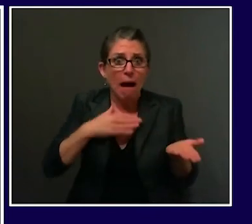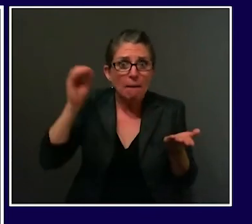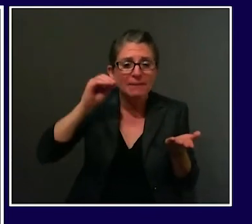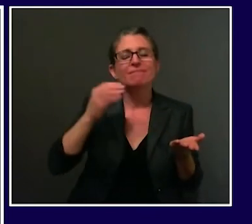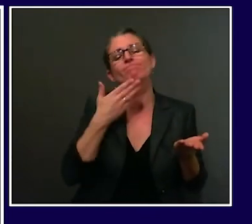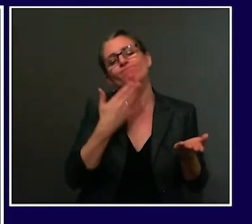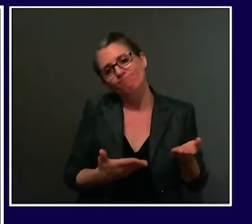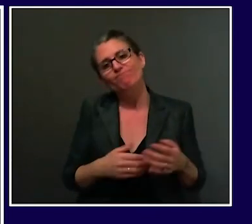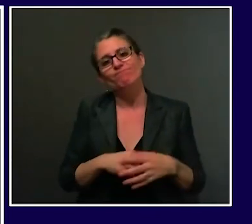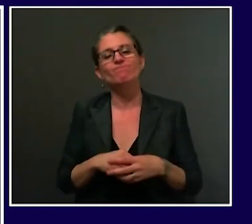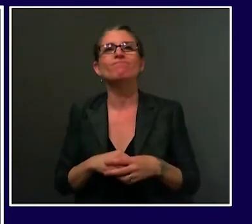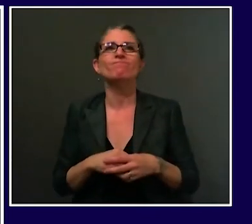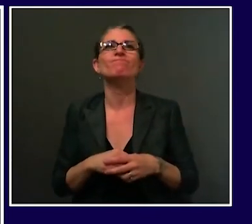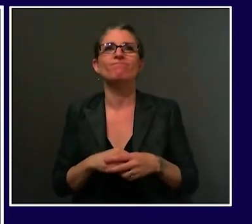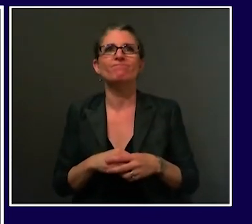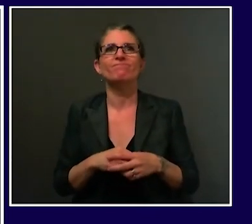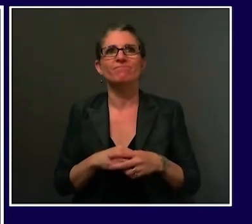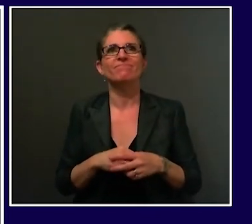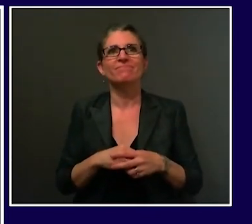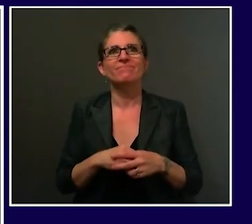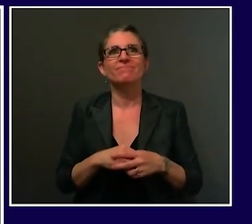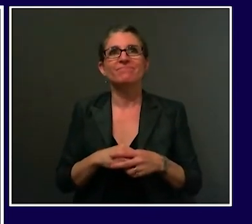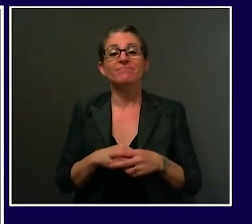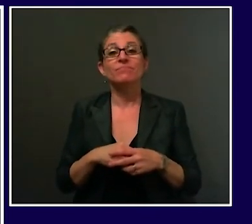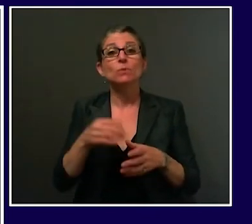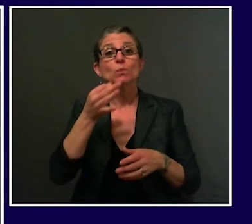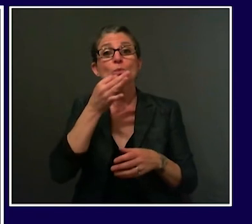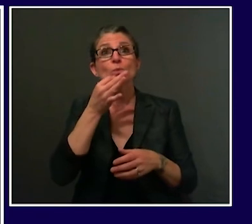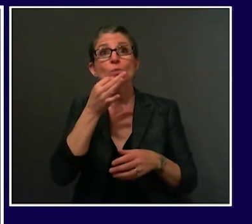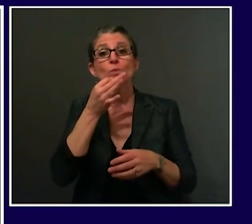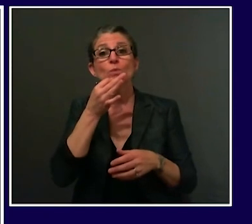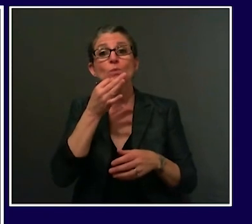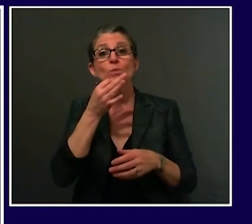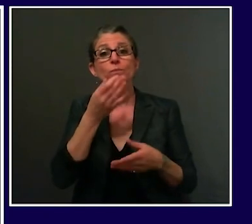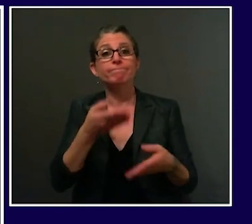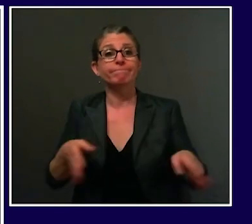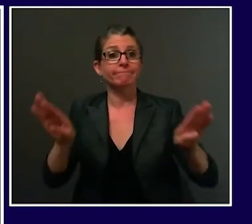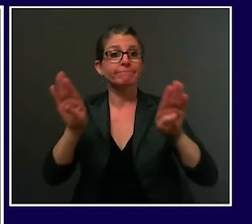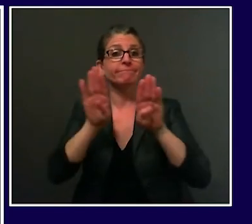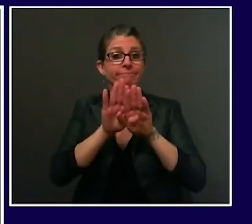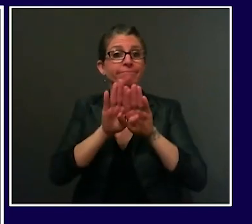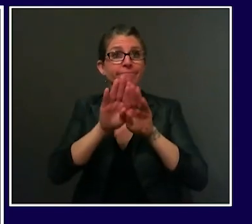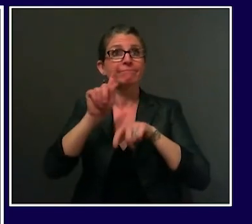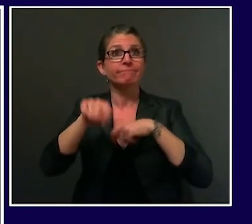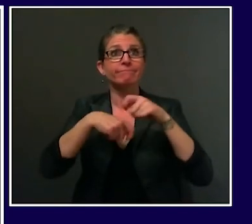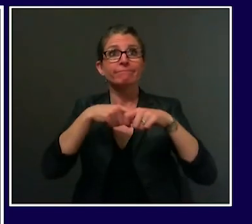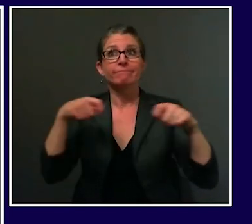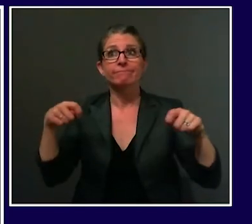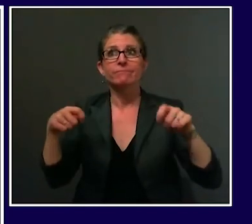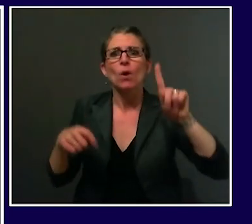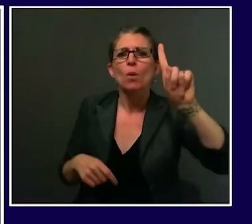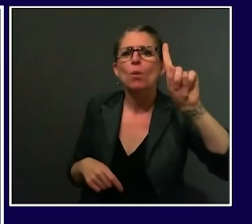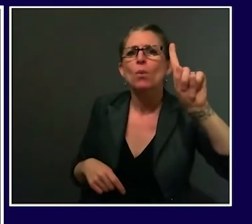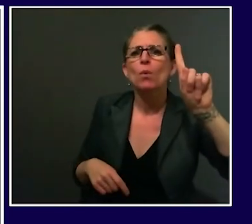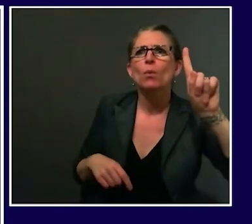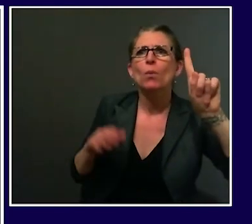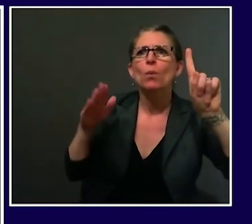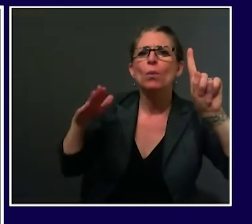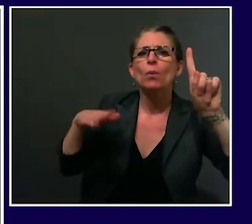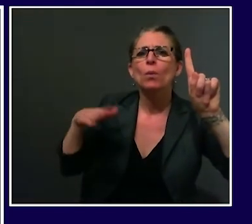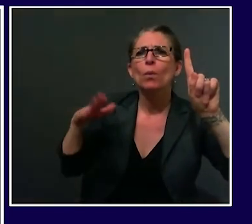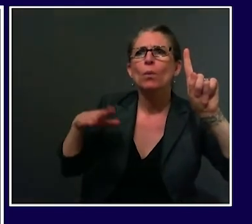So as we wrap up, I wanted to just provide a preview for. Yeah, I think that Brian Sullivan from WABI